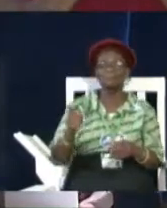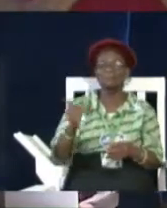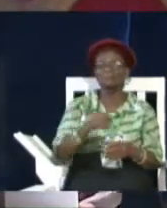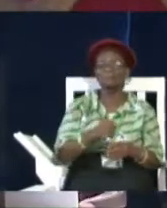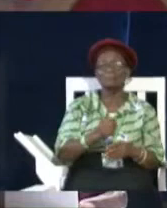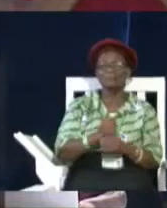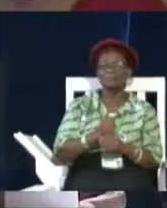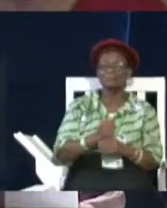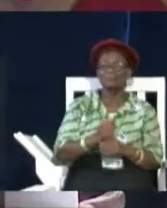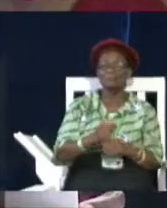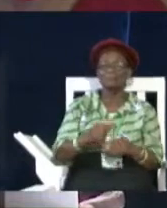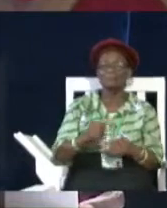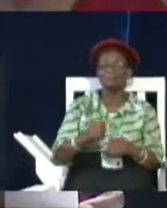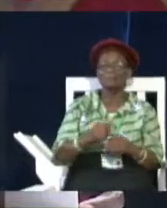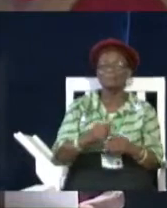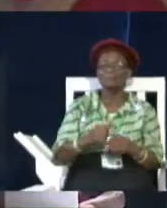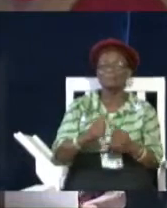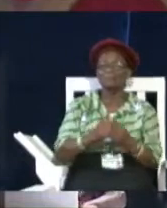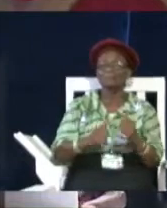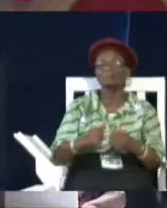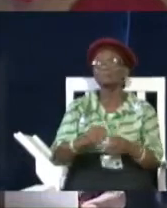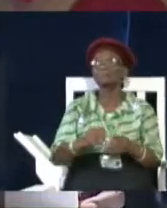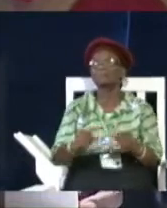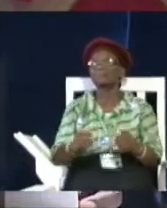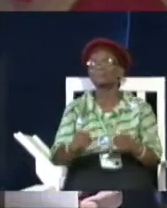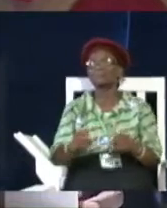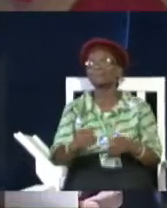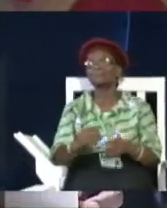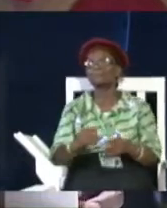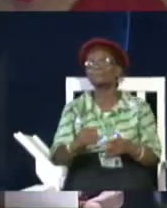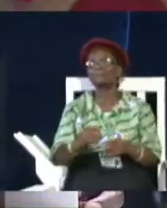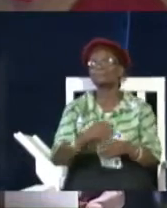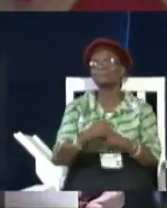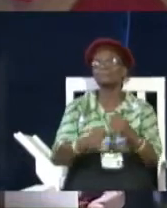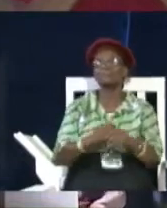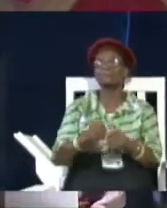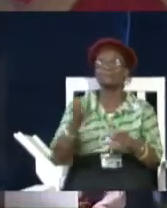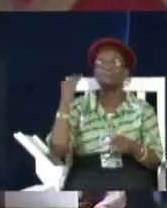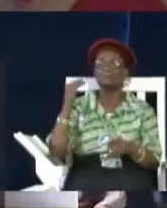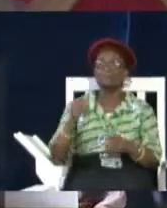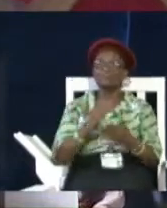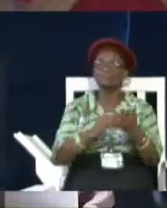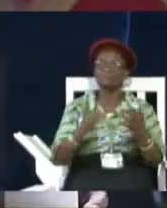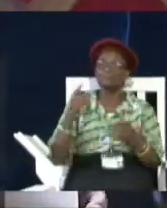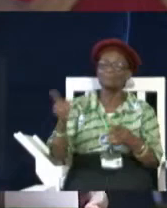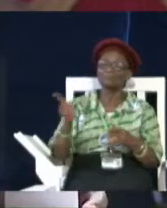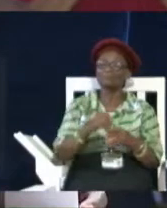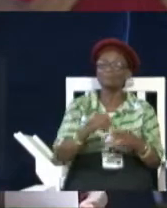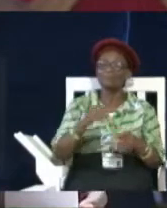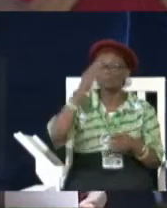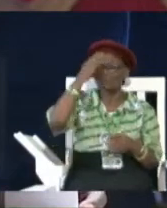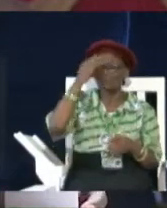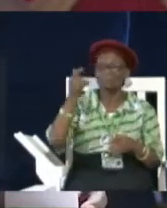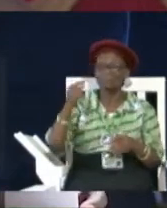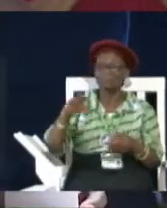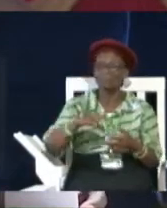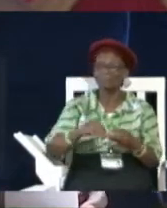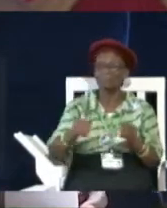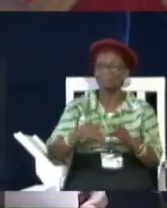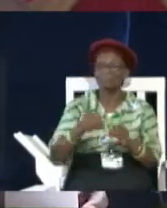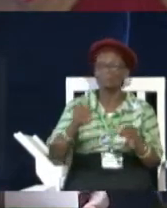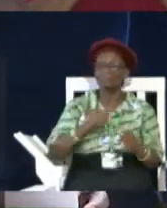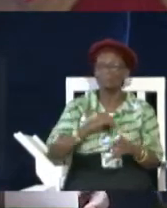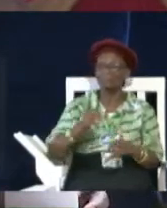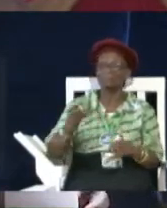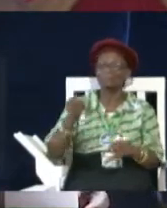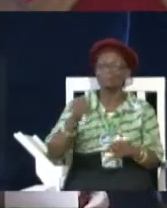A few years ago, some of you know this story, I went to visit our church